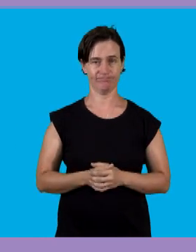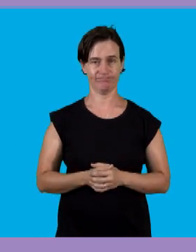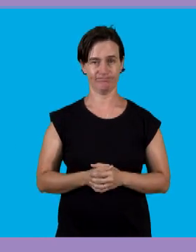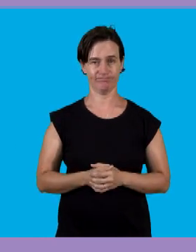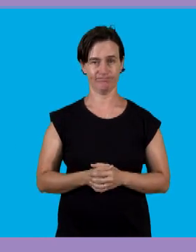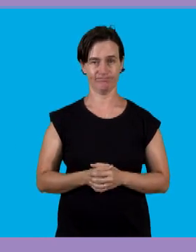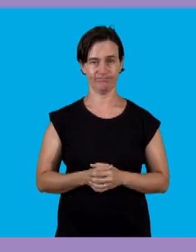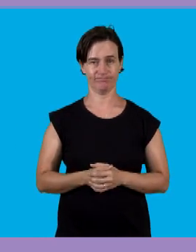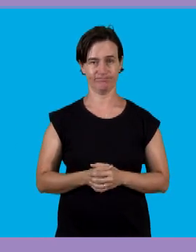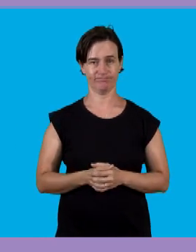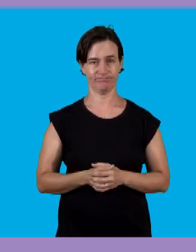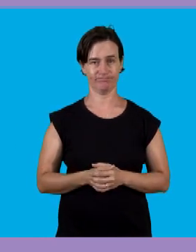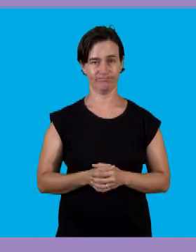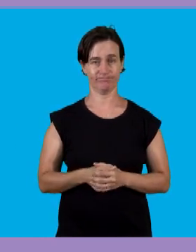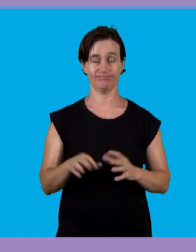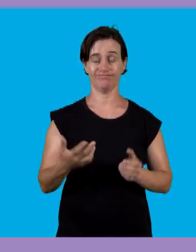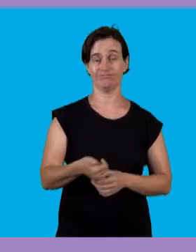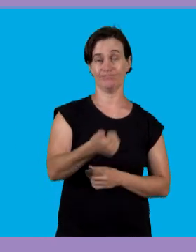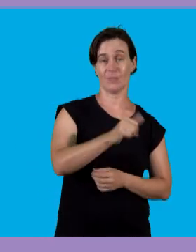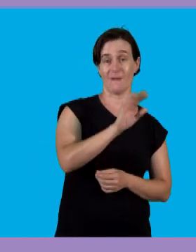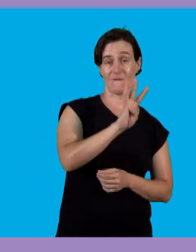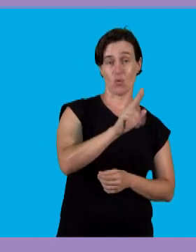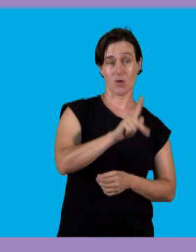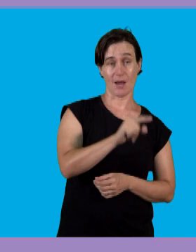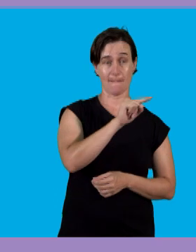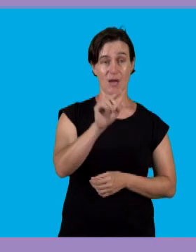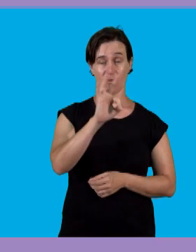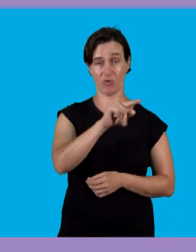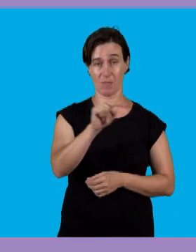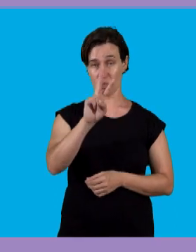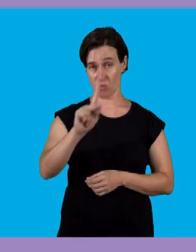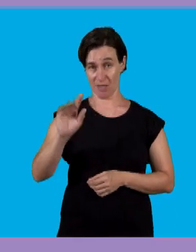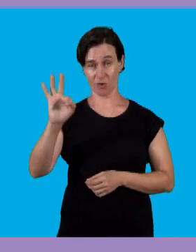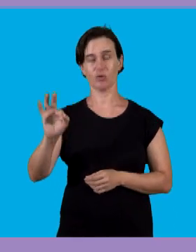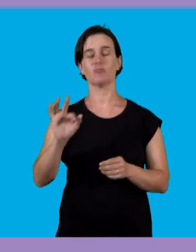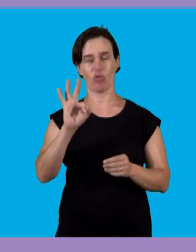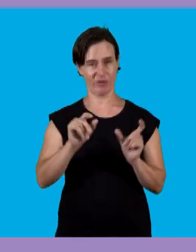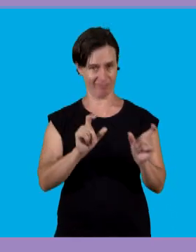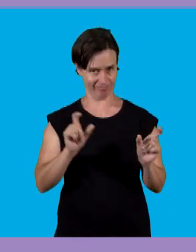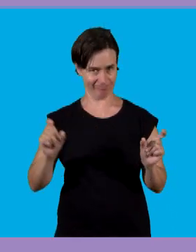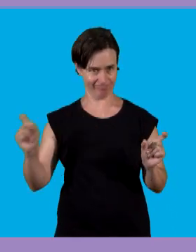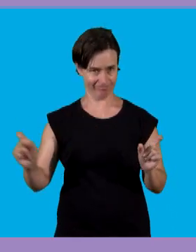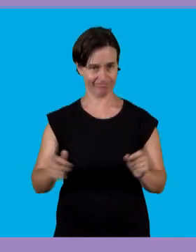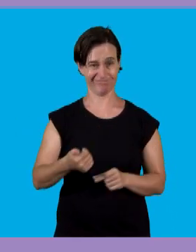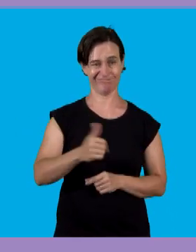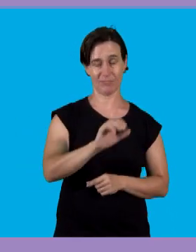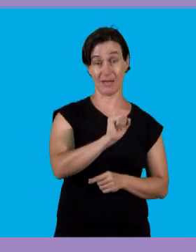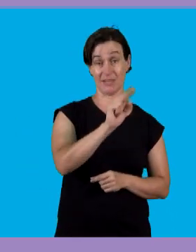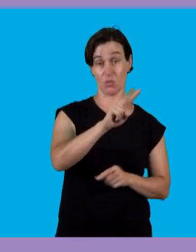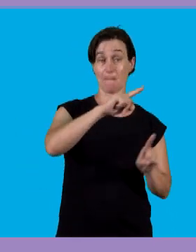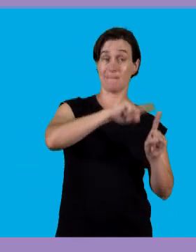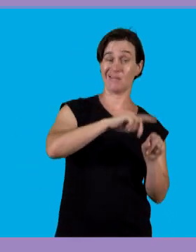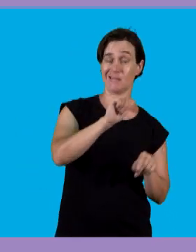a trinomial. 4k minus 3 minus 2k cubed, that is a trinomial. And lastly,